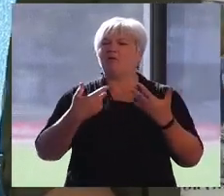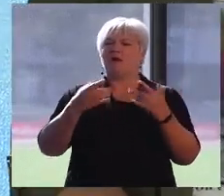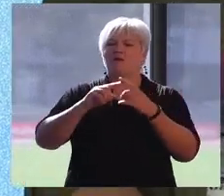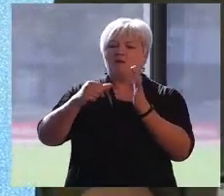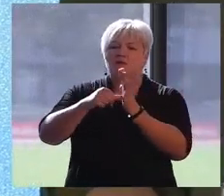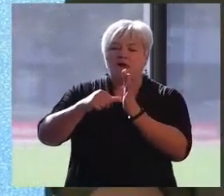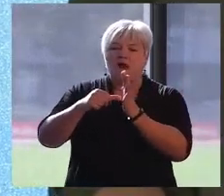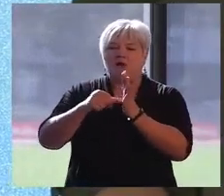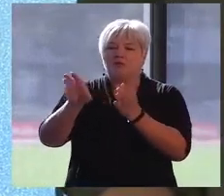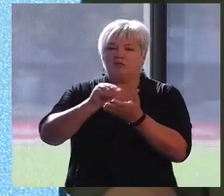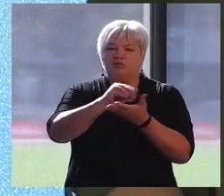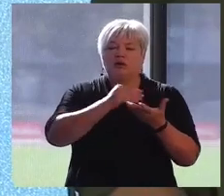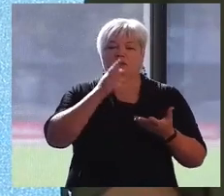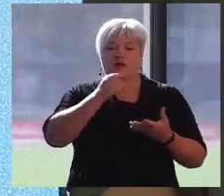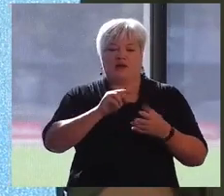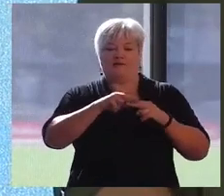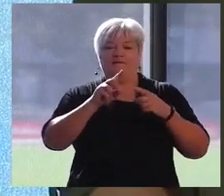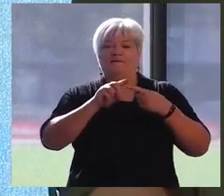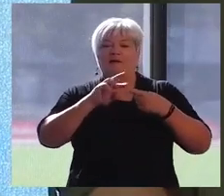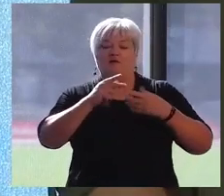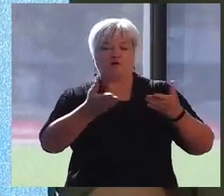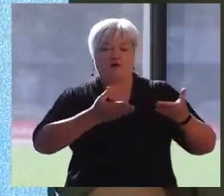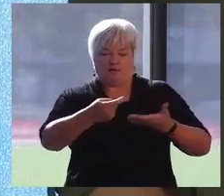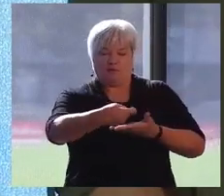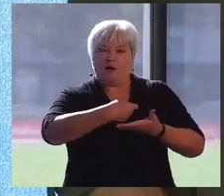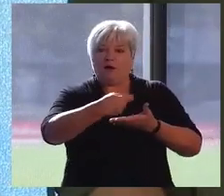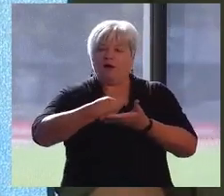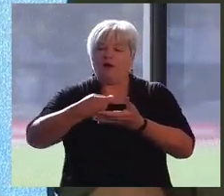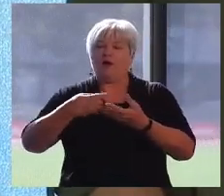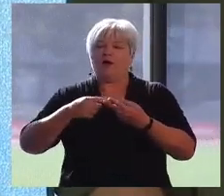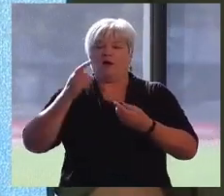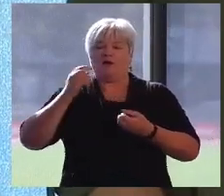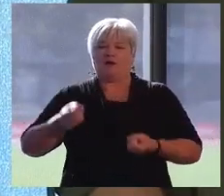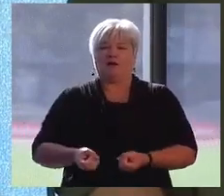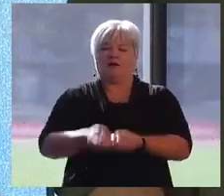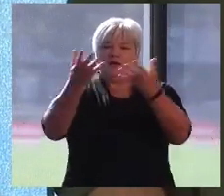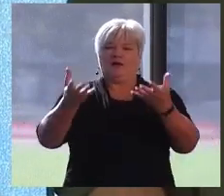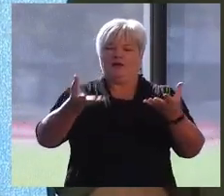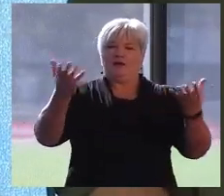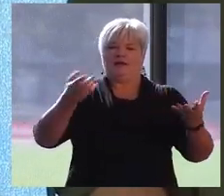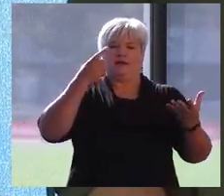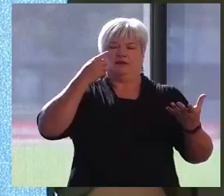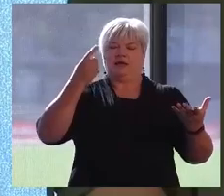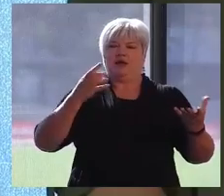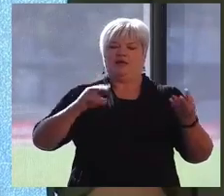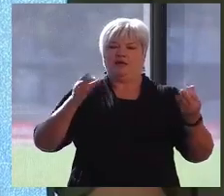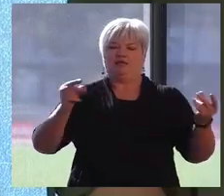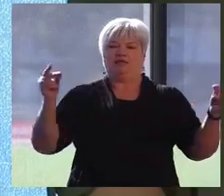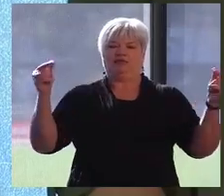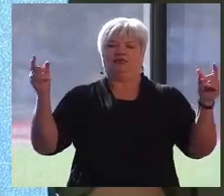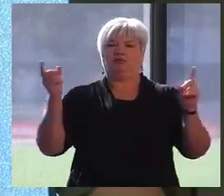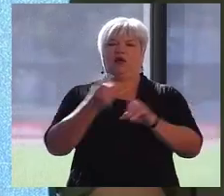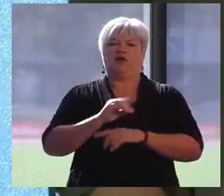There's fee-for-service stuff. I think we've just got to throw it up all in the air for a seismic change, not just an incremental